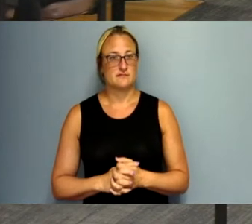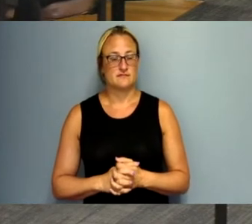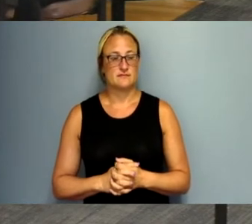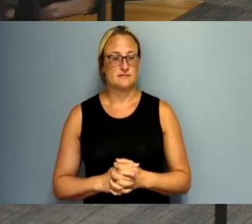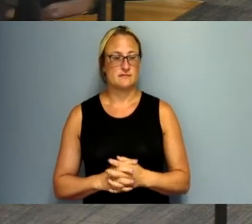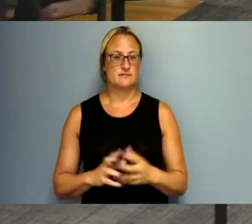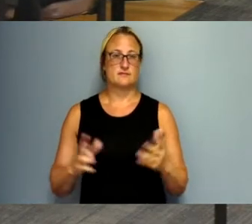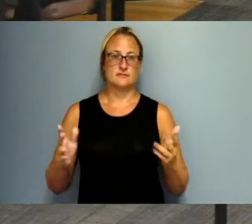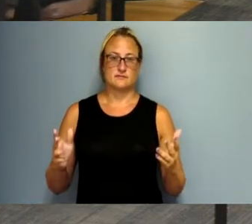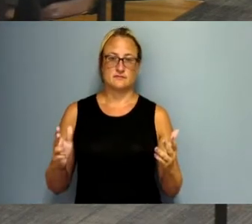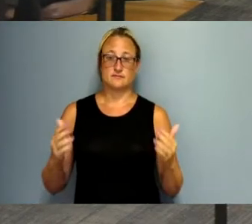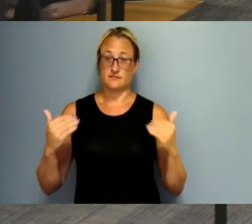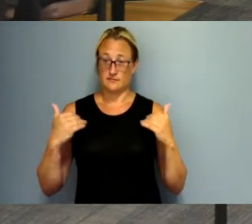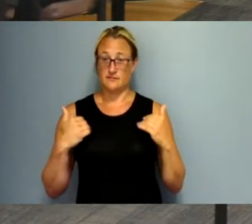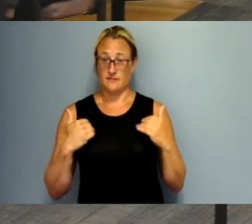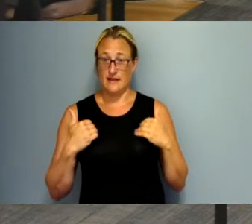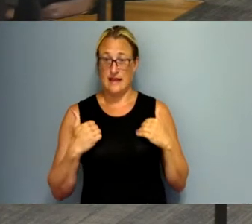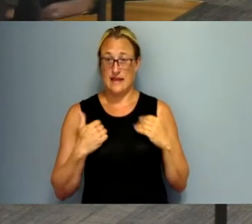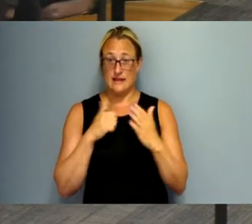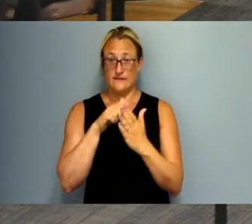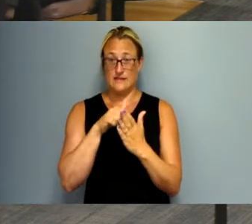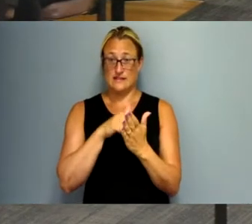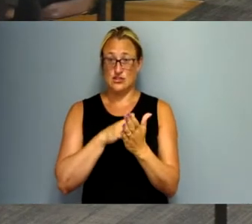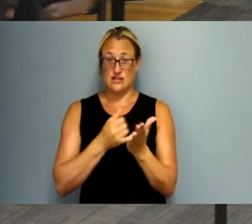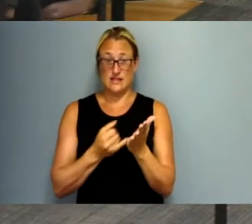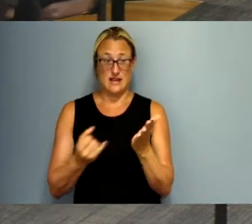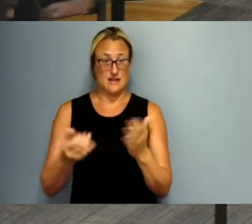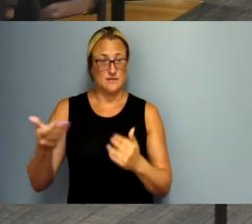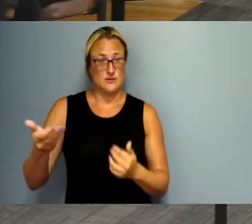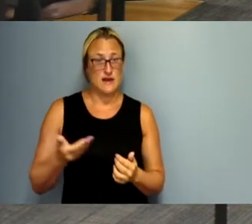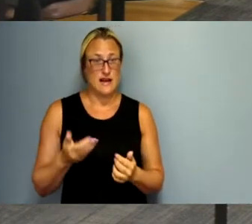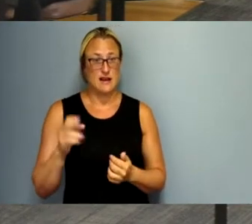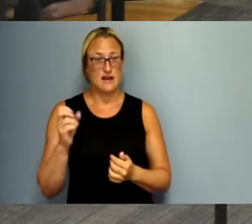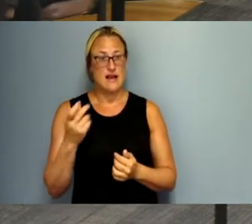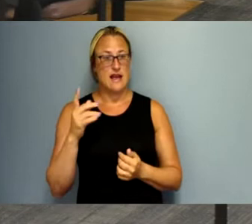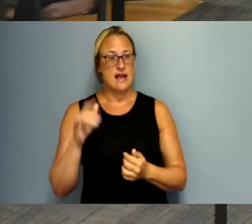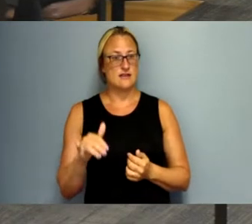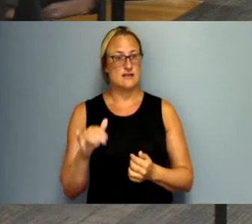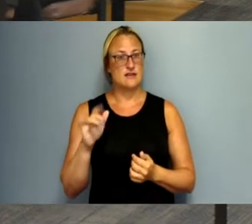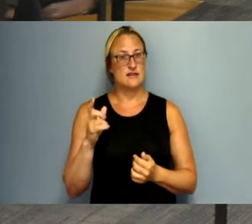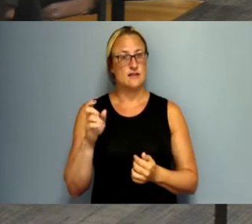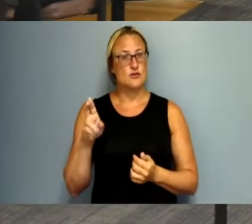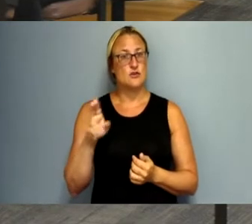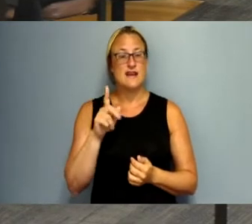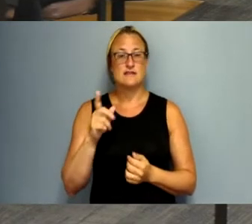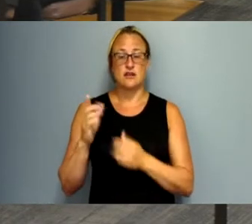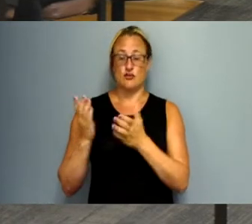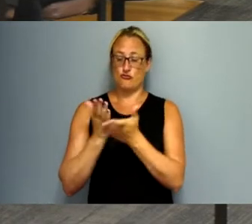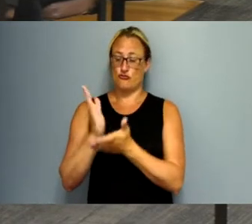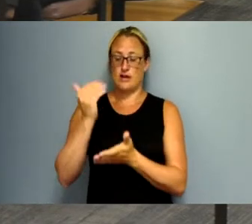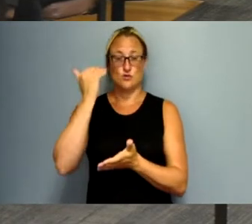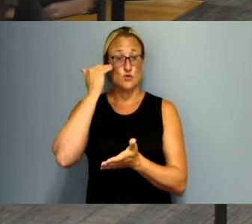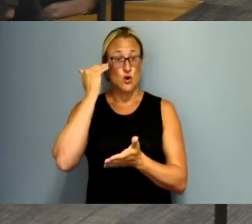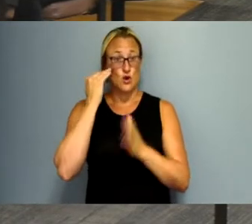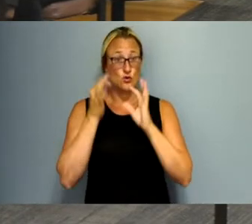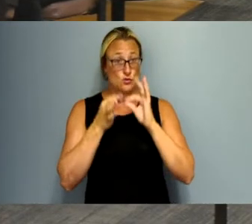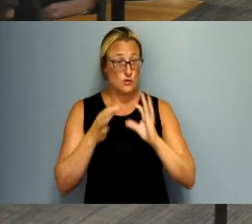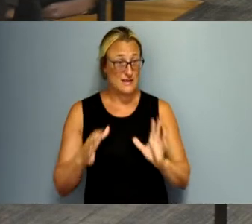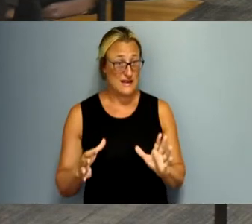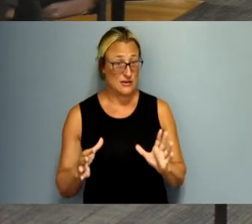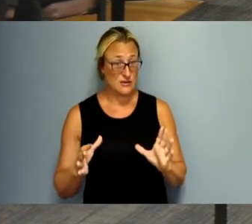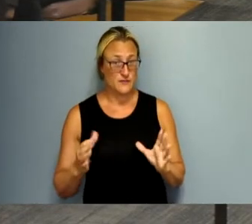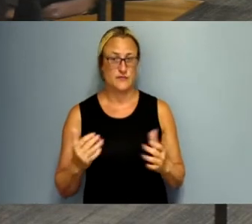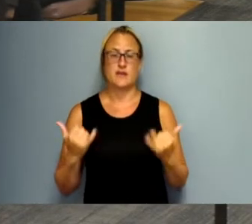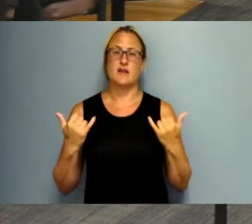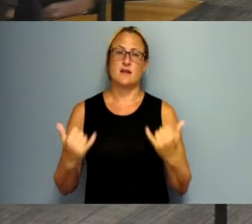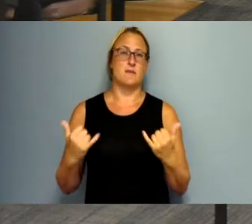There is an agenda item to hire Ashley DeYube as the Right to Know coordinator. By now, everything concerning